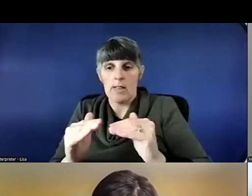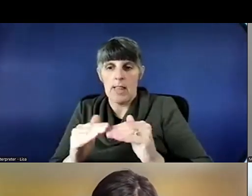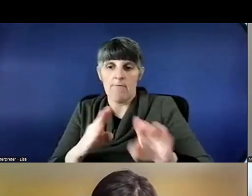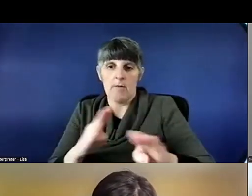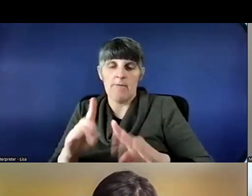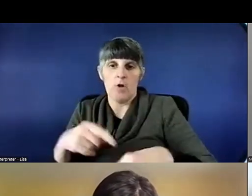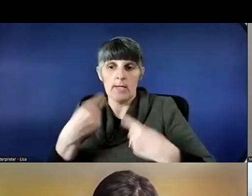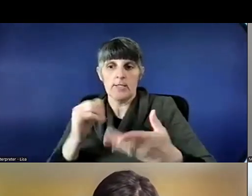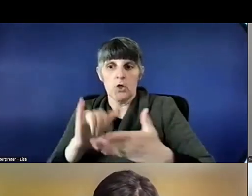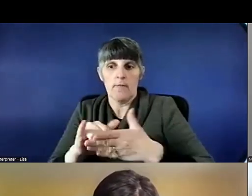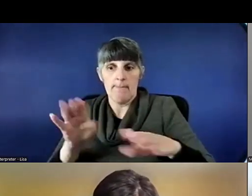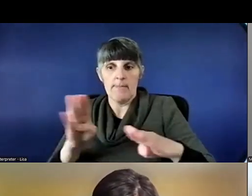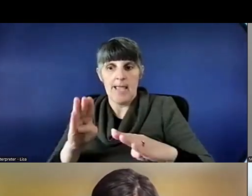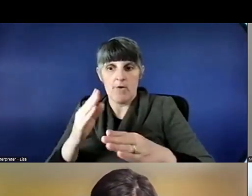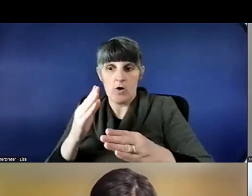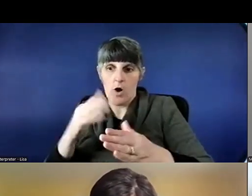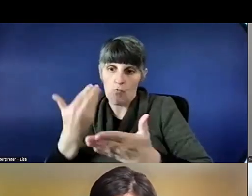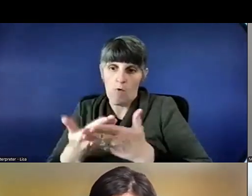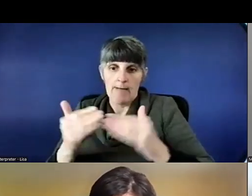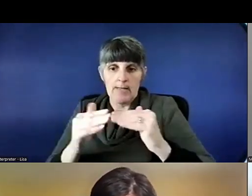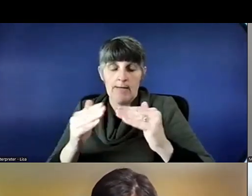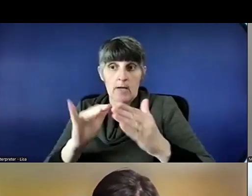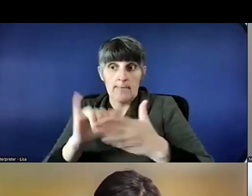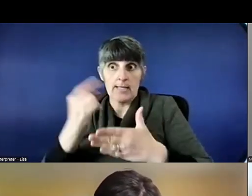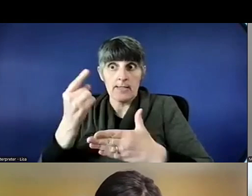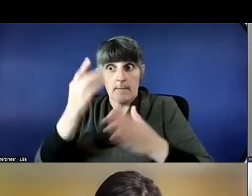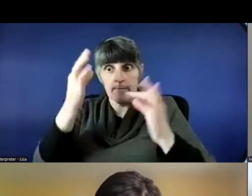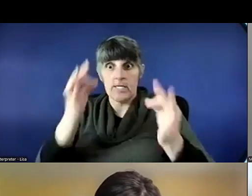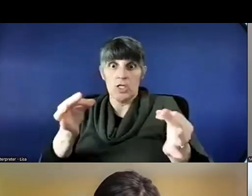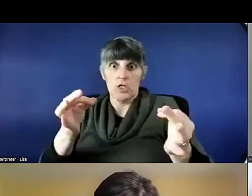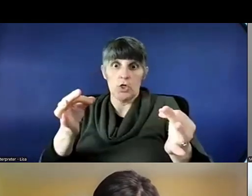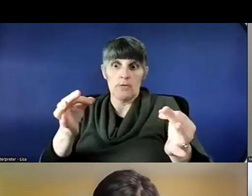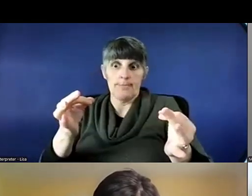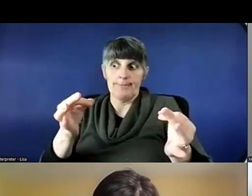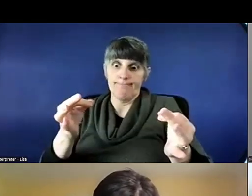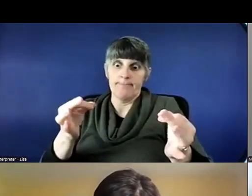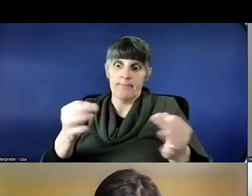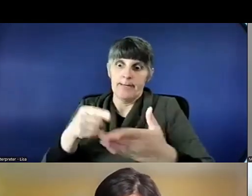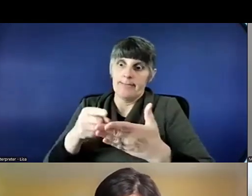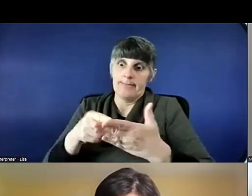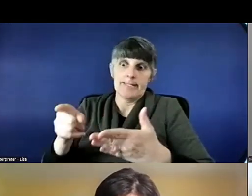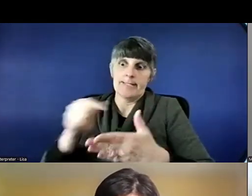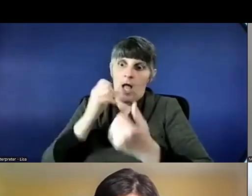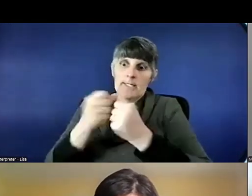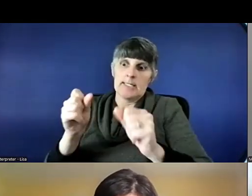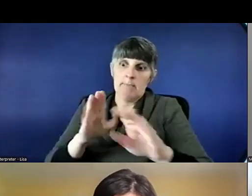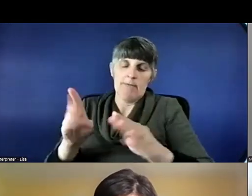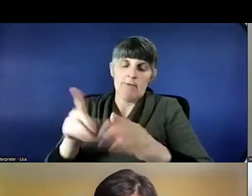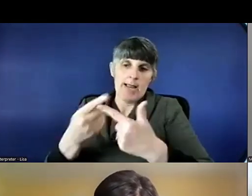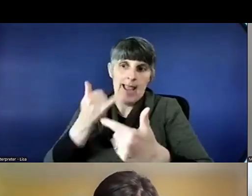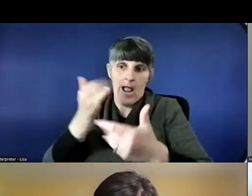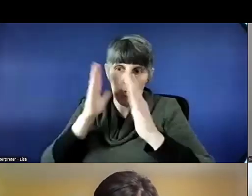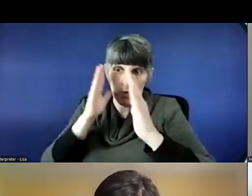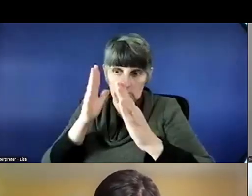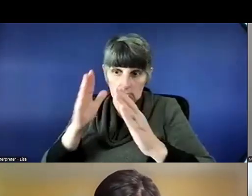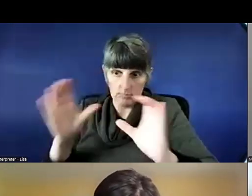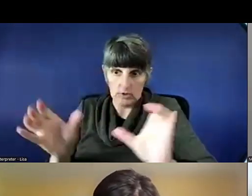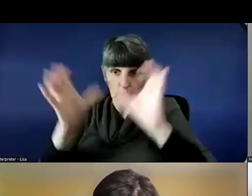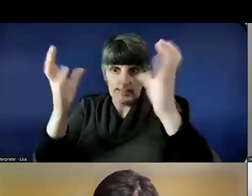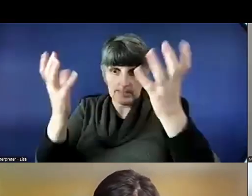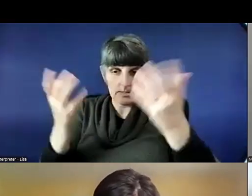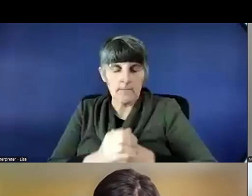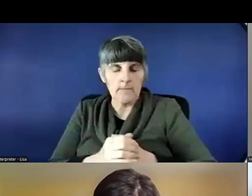until that behavior reaches a level which somebody determines, this is an unsafe behavior and now we're in a crisis. And